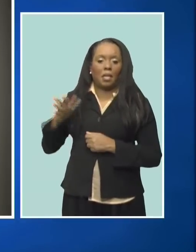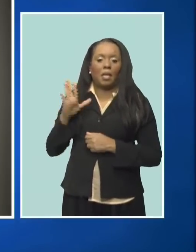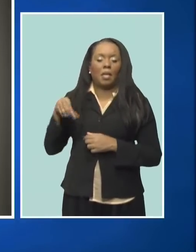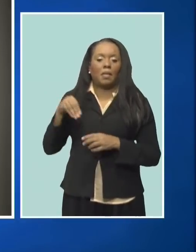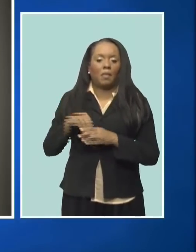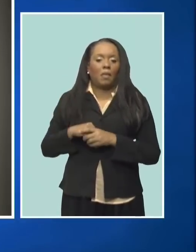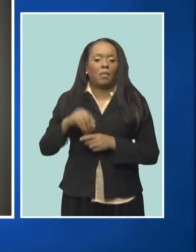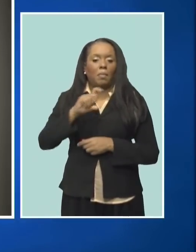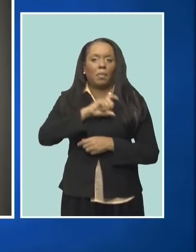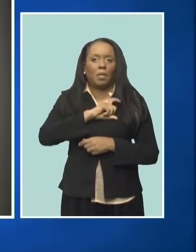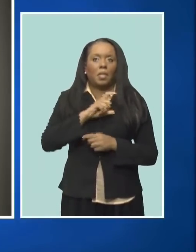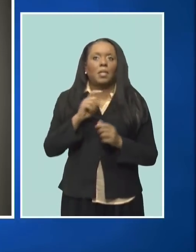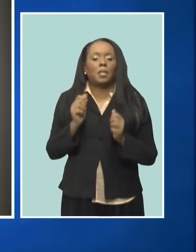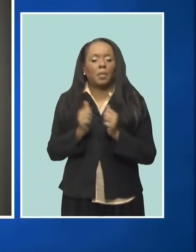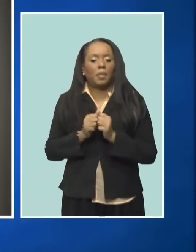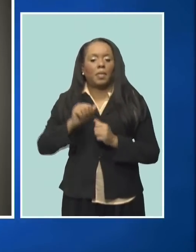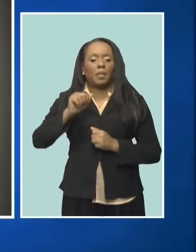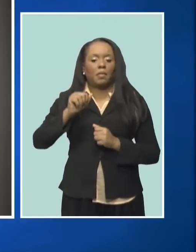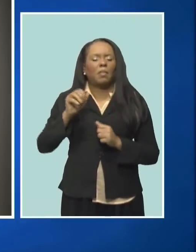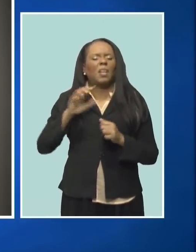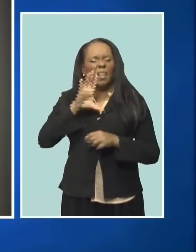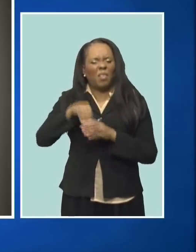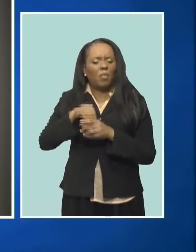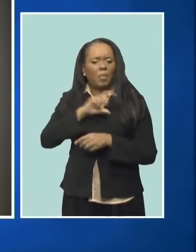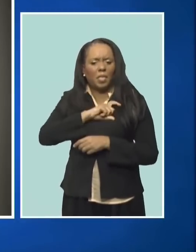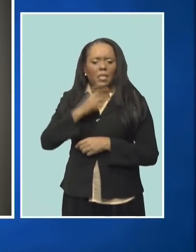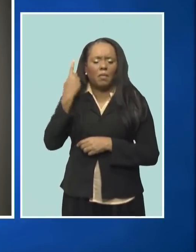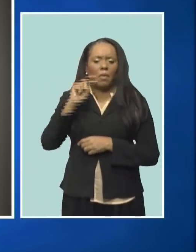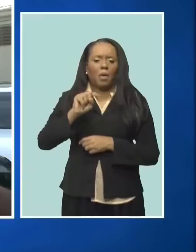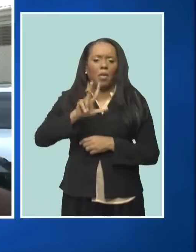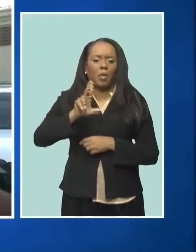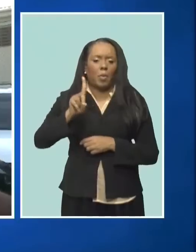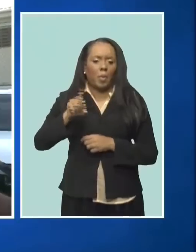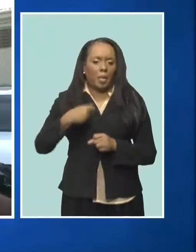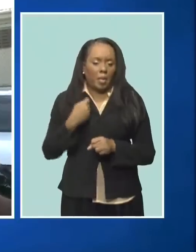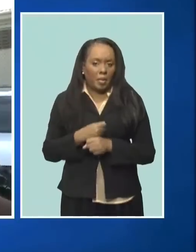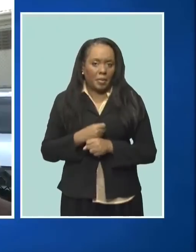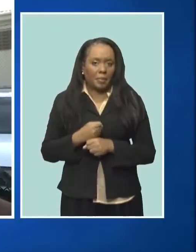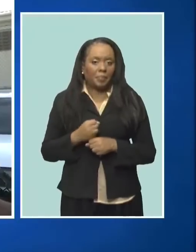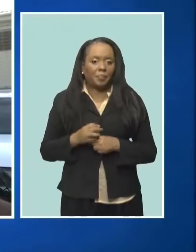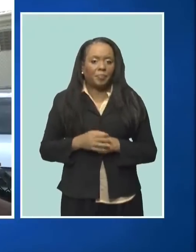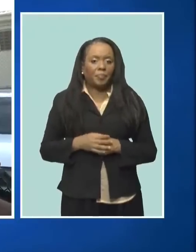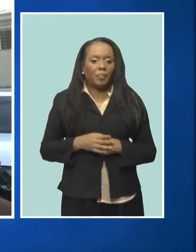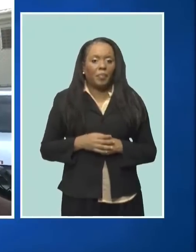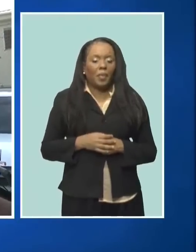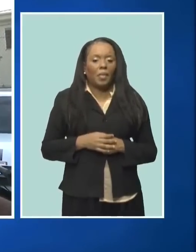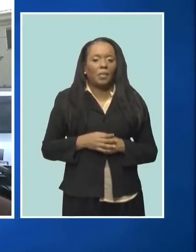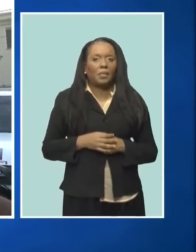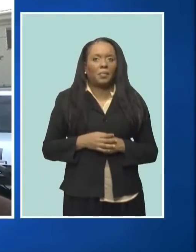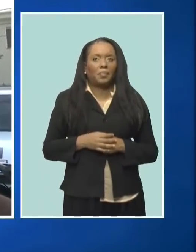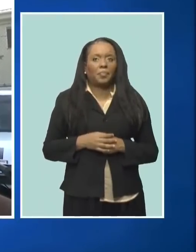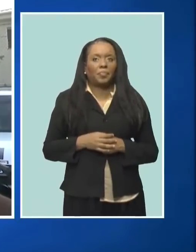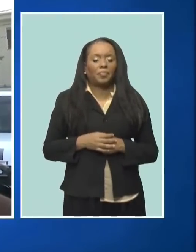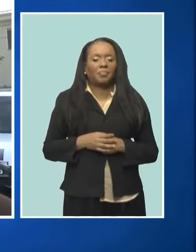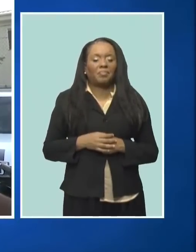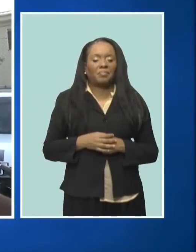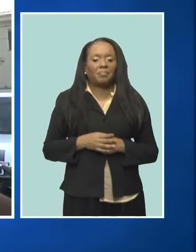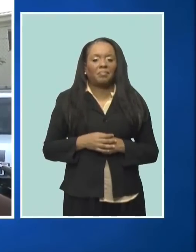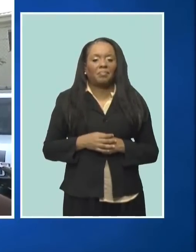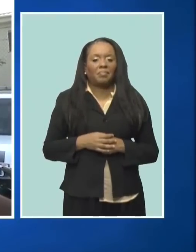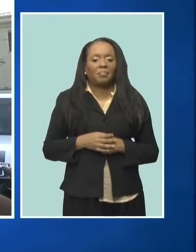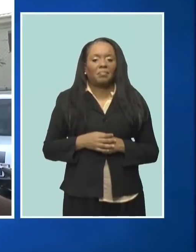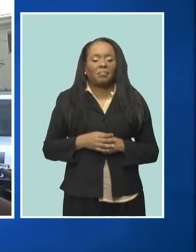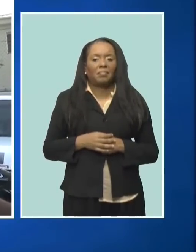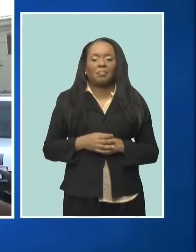of service to the law enforcement agency. Antonio is a joyous sergeant